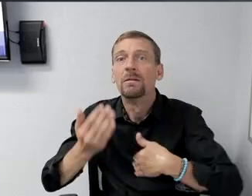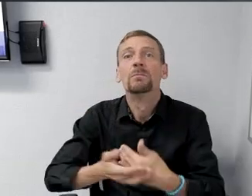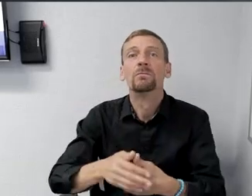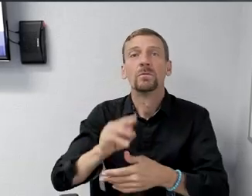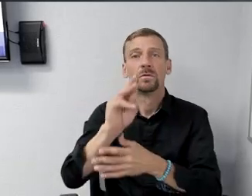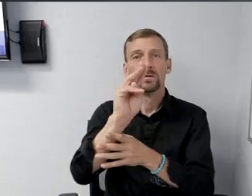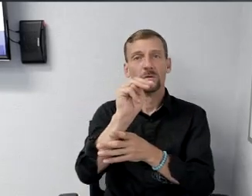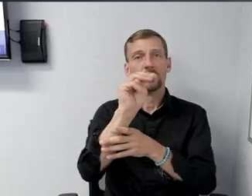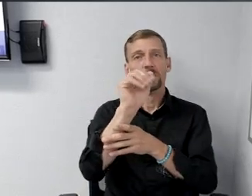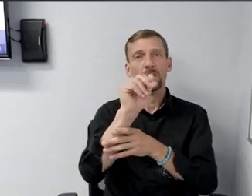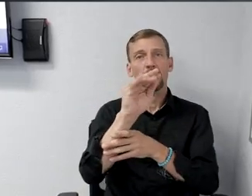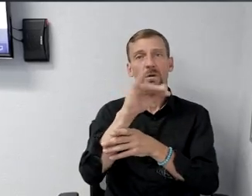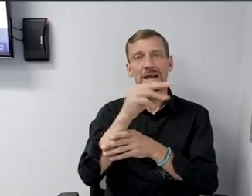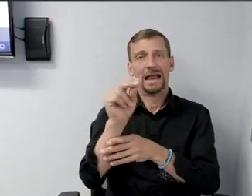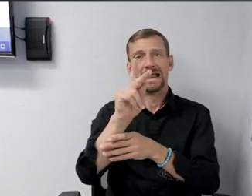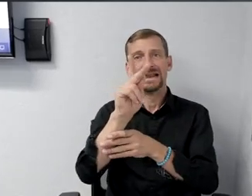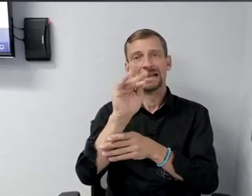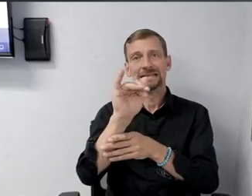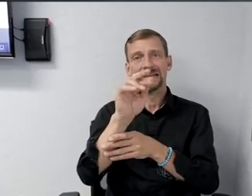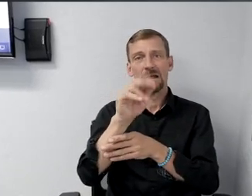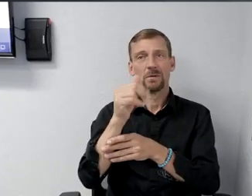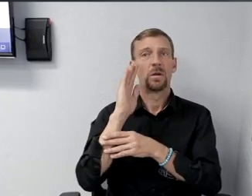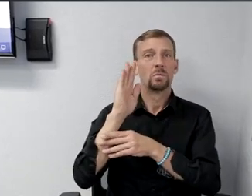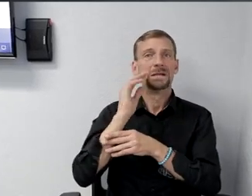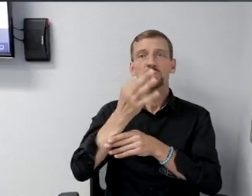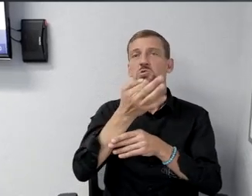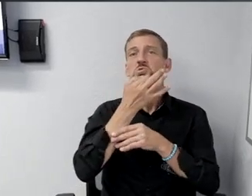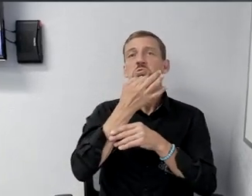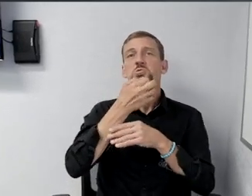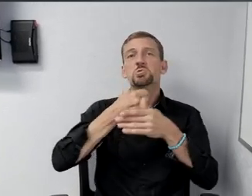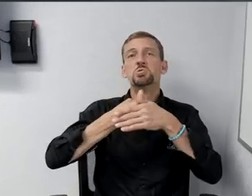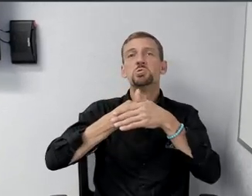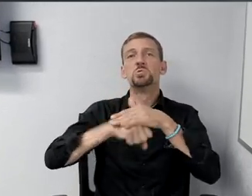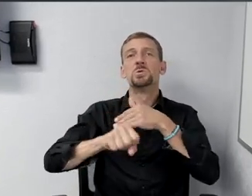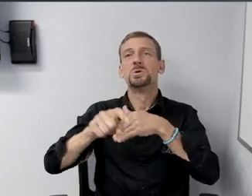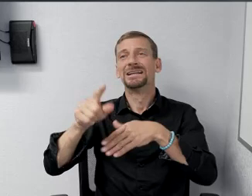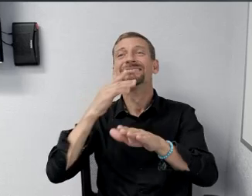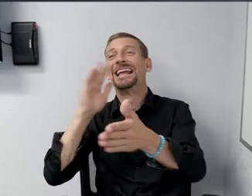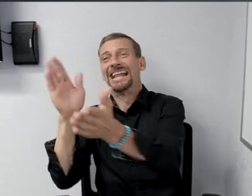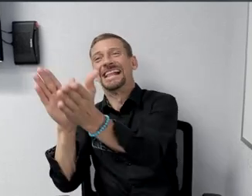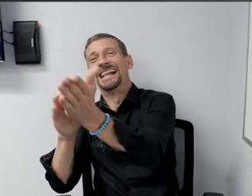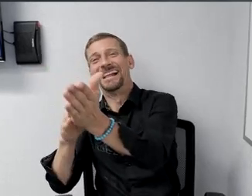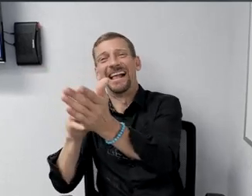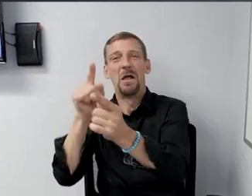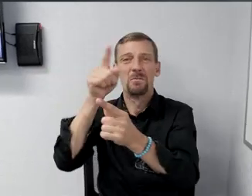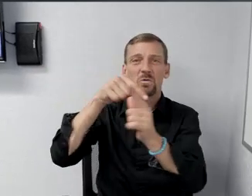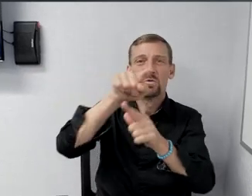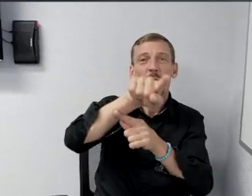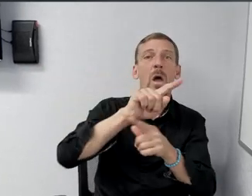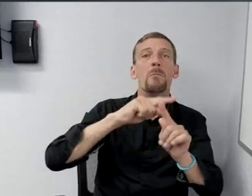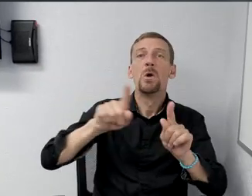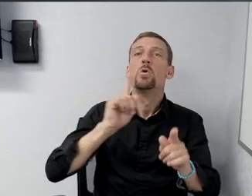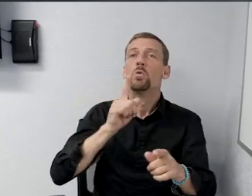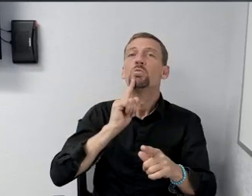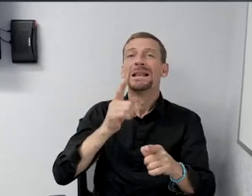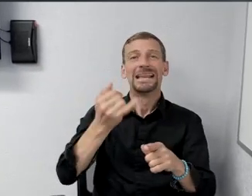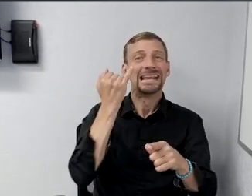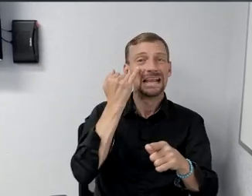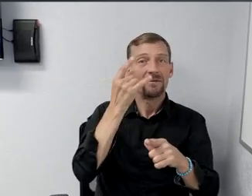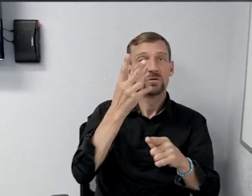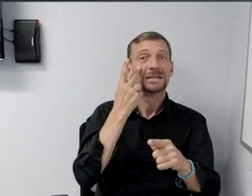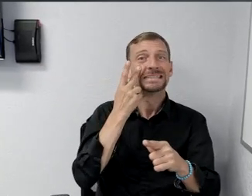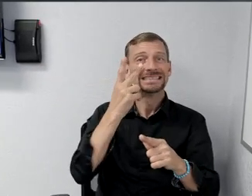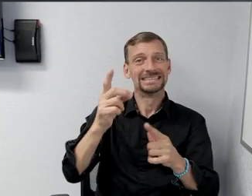so Maria and Kyra are both getting ready to deliver babies in the next few months. congratulations. But they really want to know if you